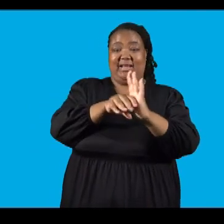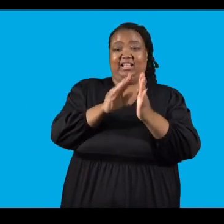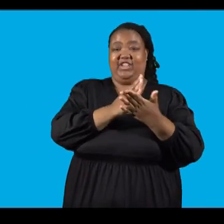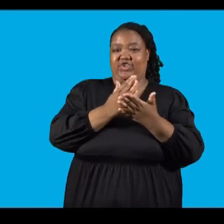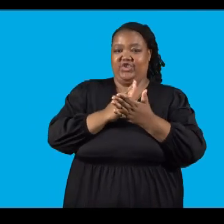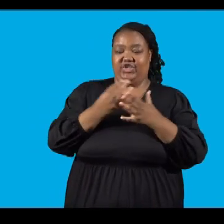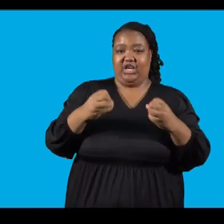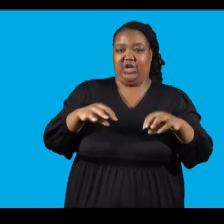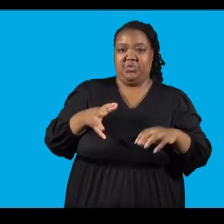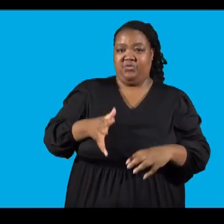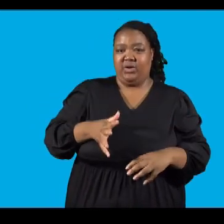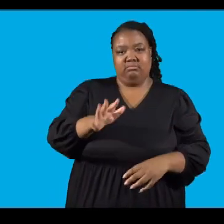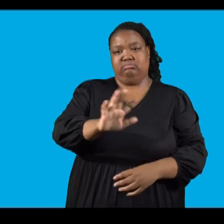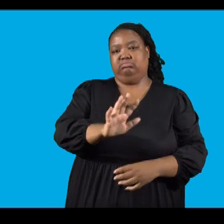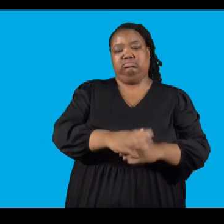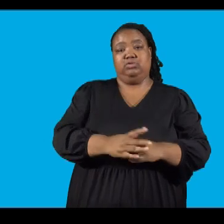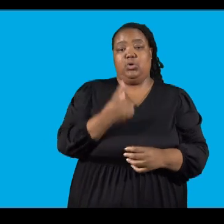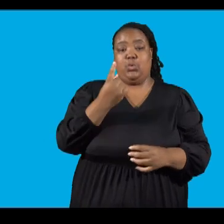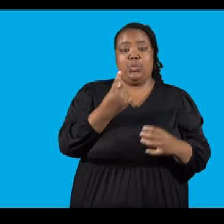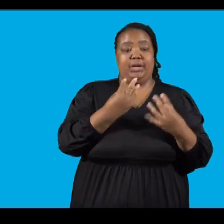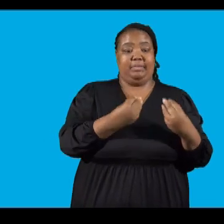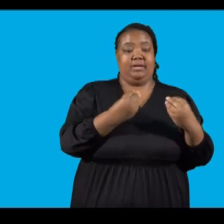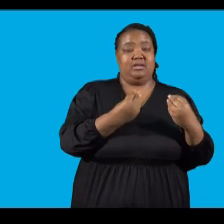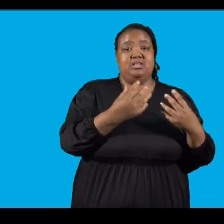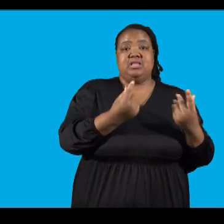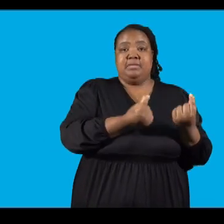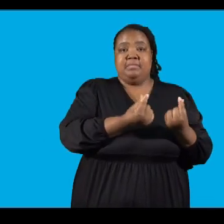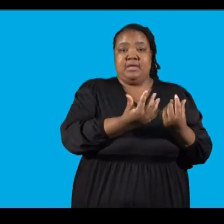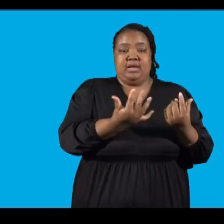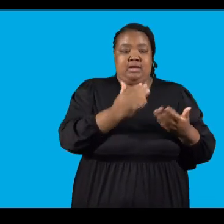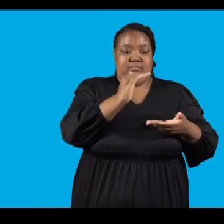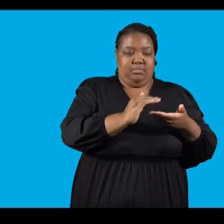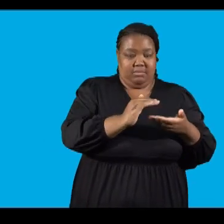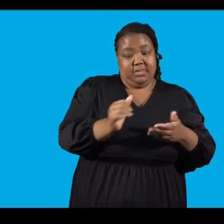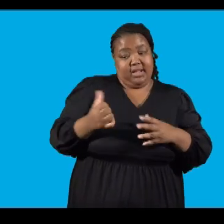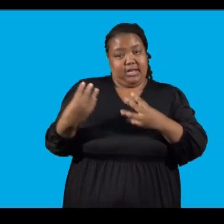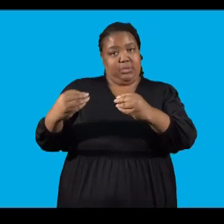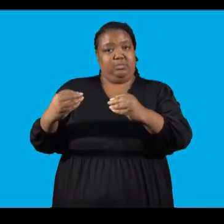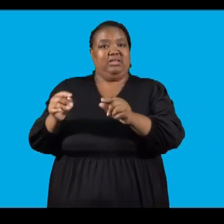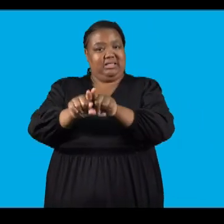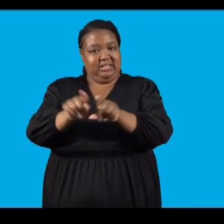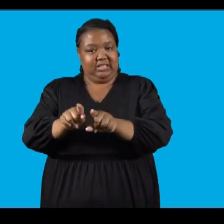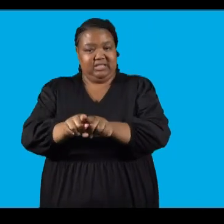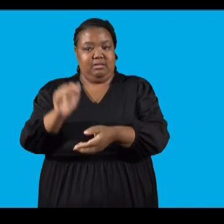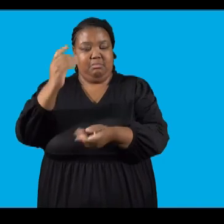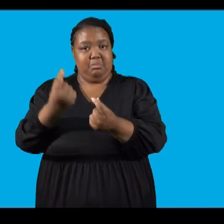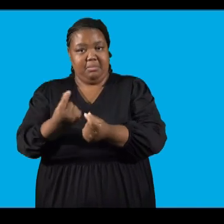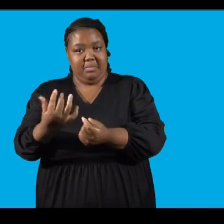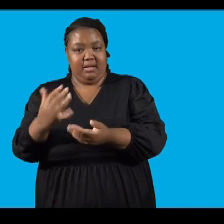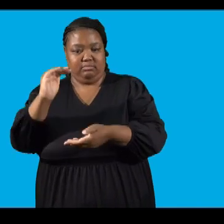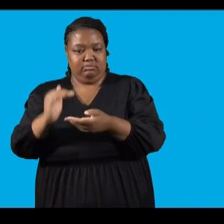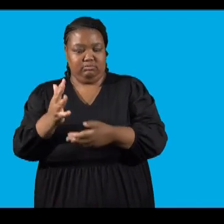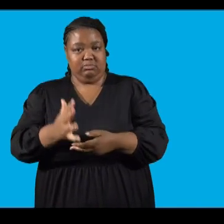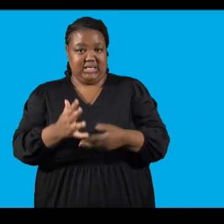losing market share. What they mean here is that if one firm lowers its price, other firms will also lower